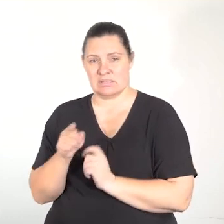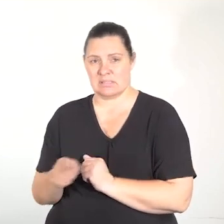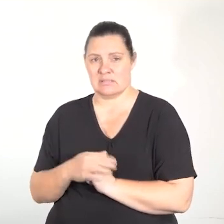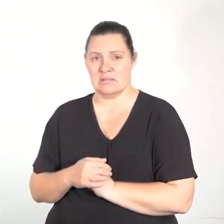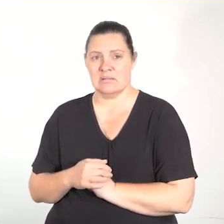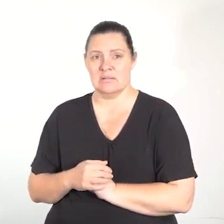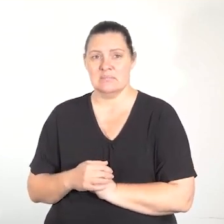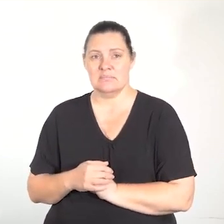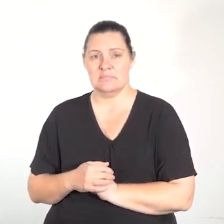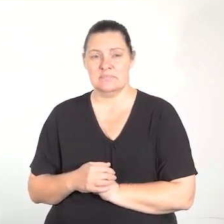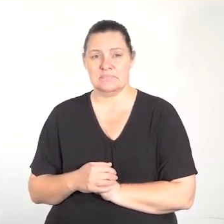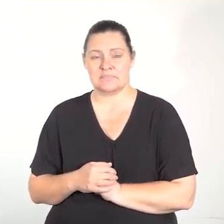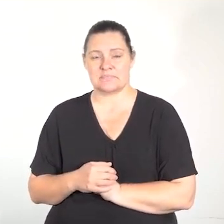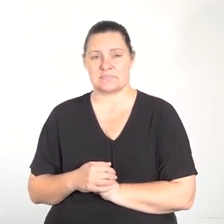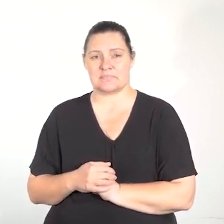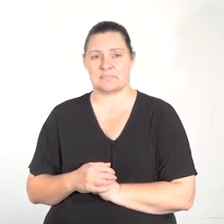is to,